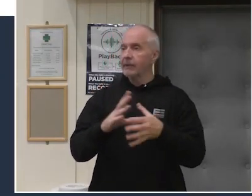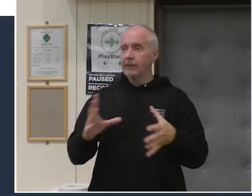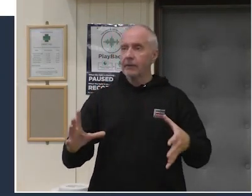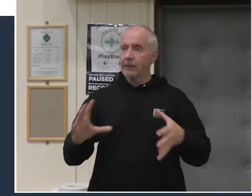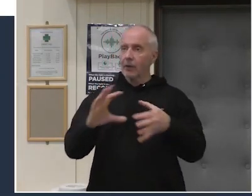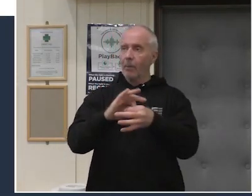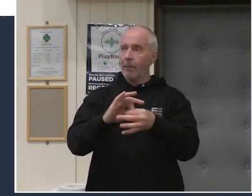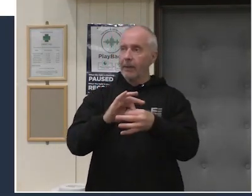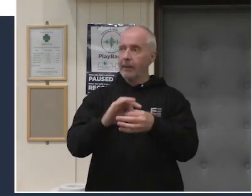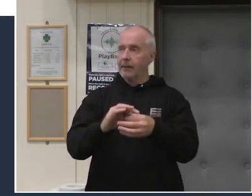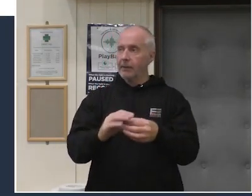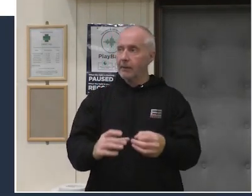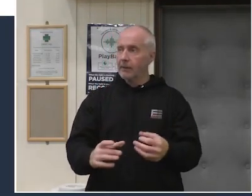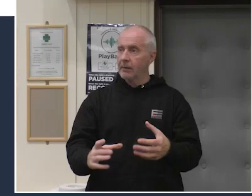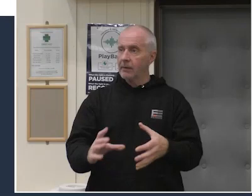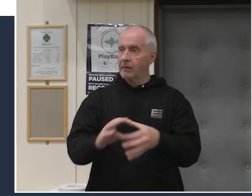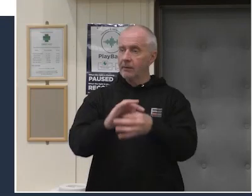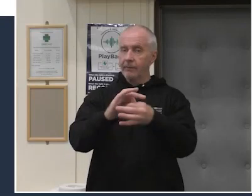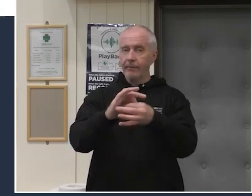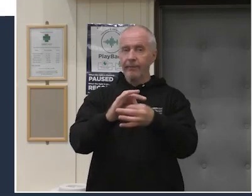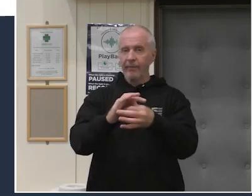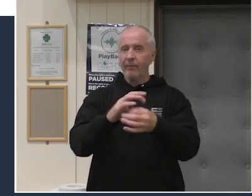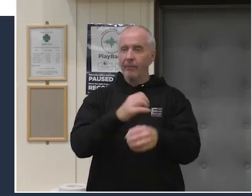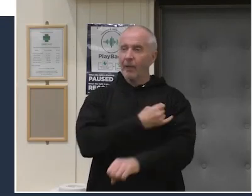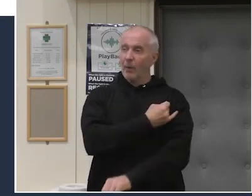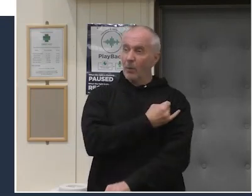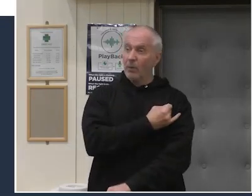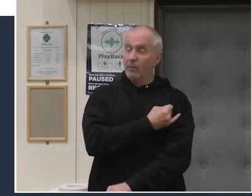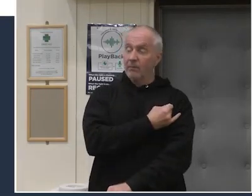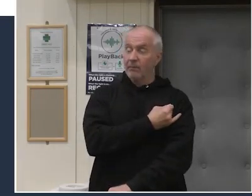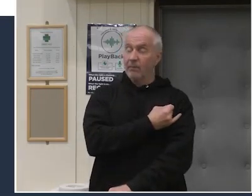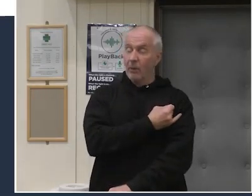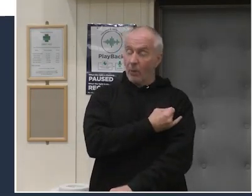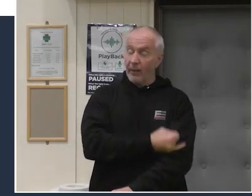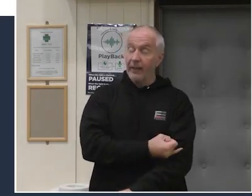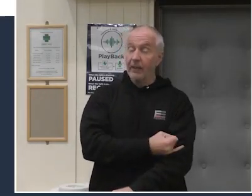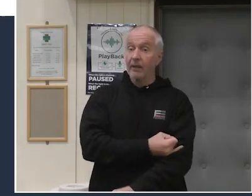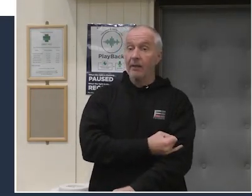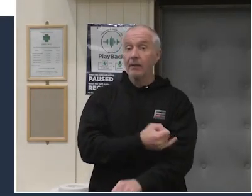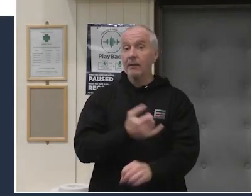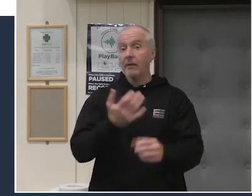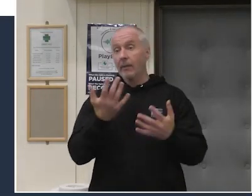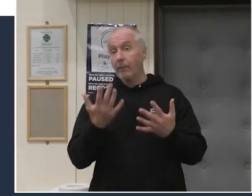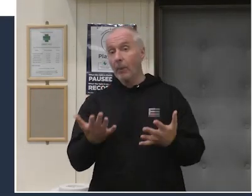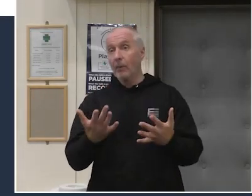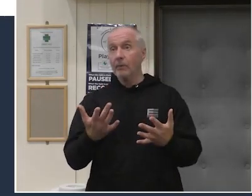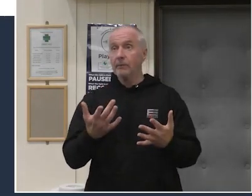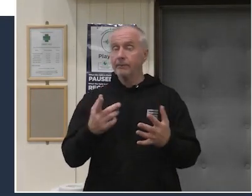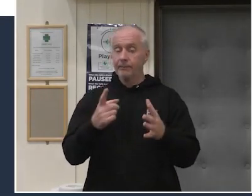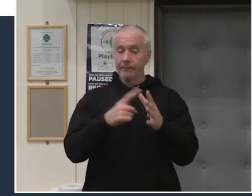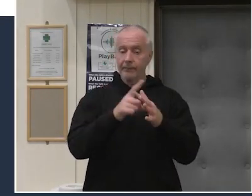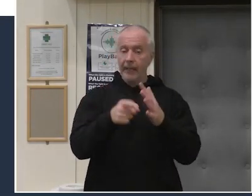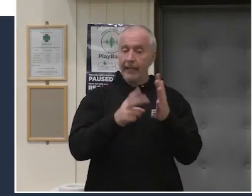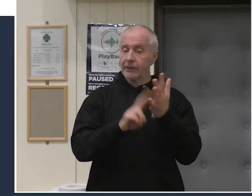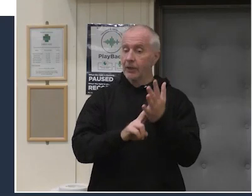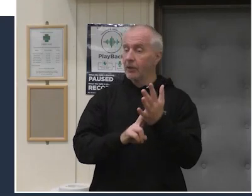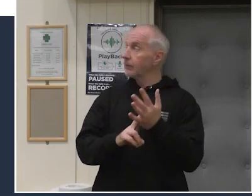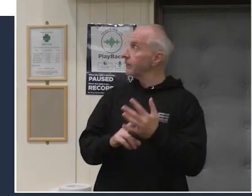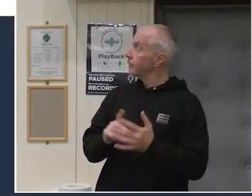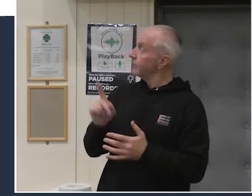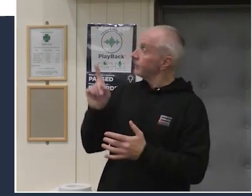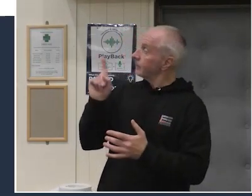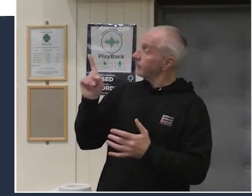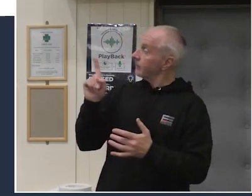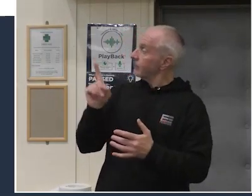Now, these are very weak, and what we have here, the axion over on this left-hand side,